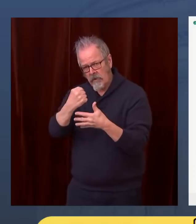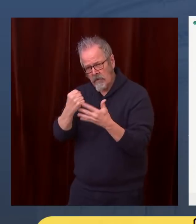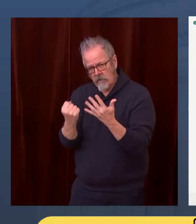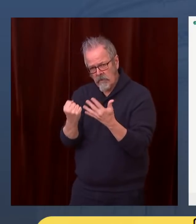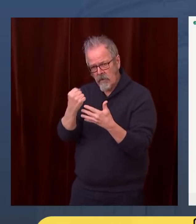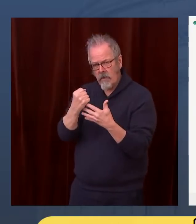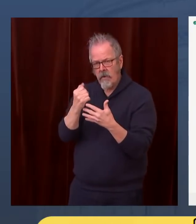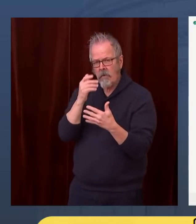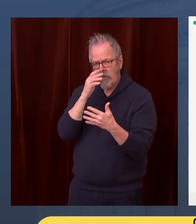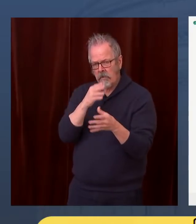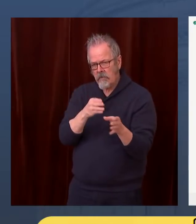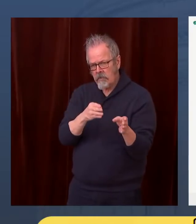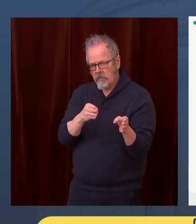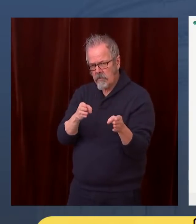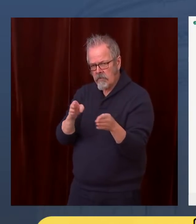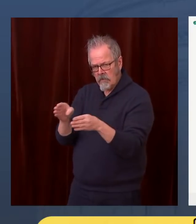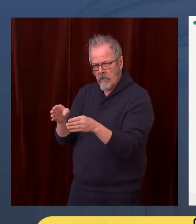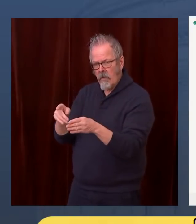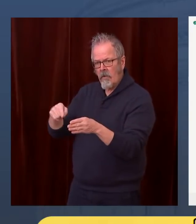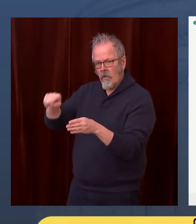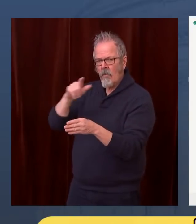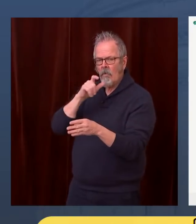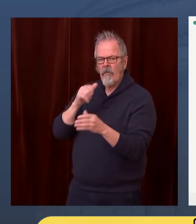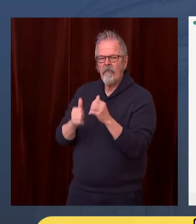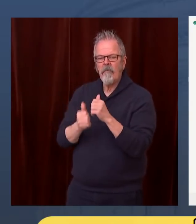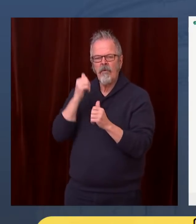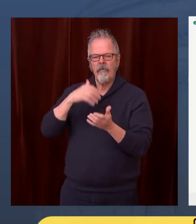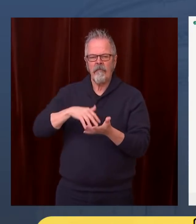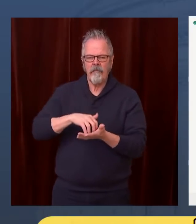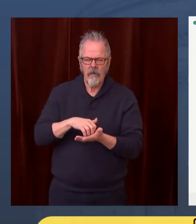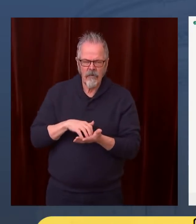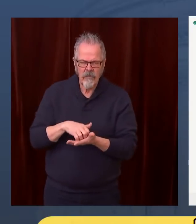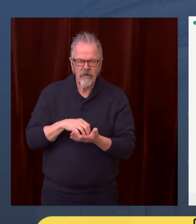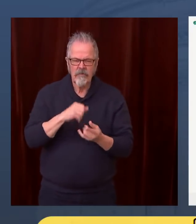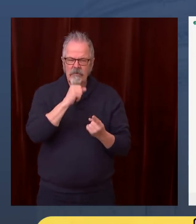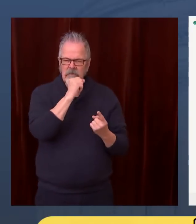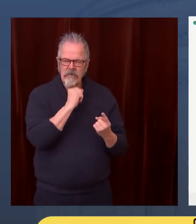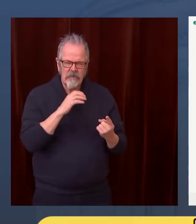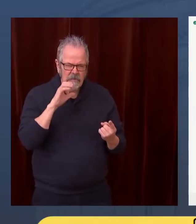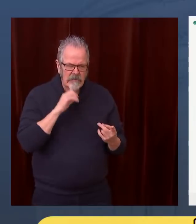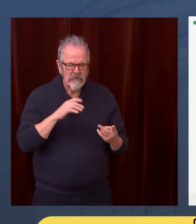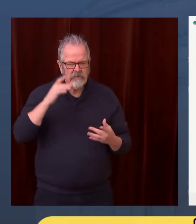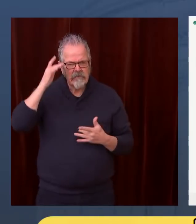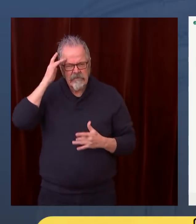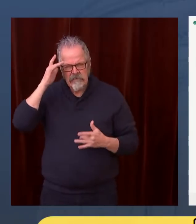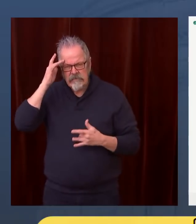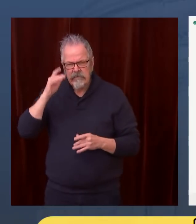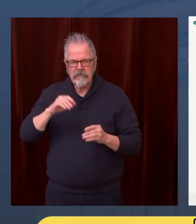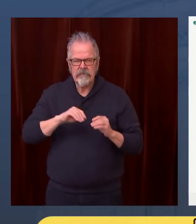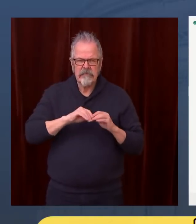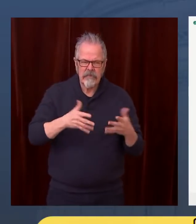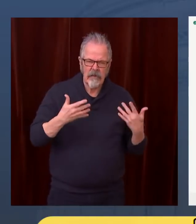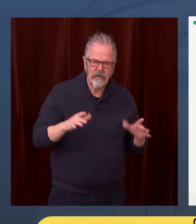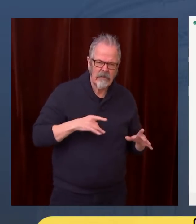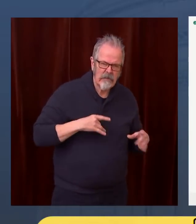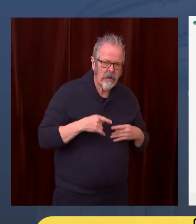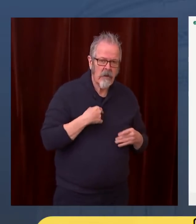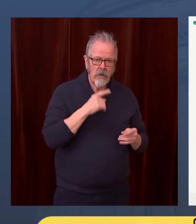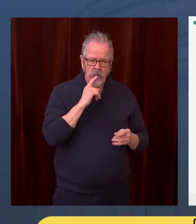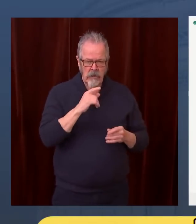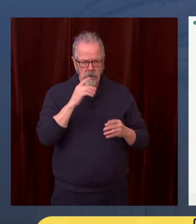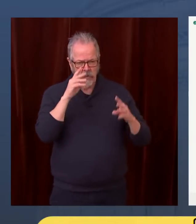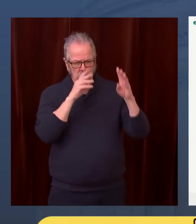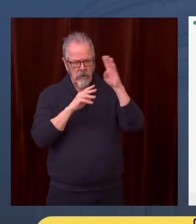especially those who are most vulnerable to outbreaks, to settings where we're very concerned.